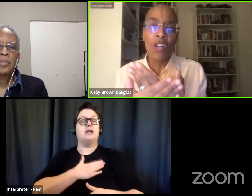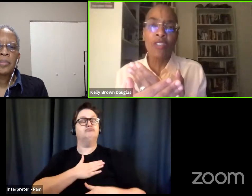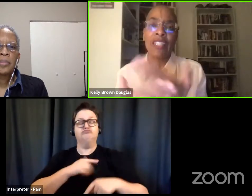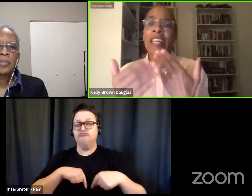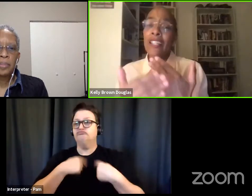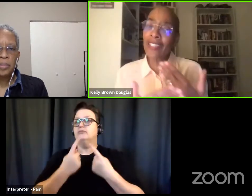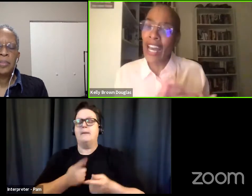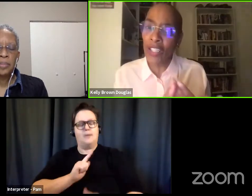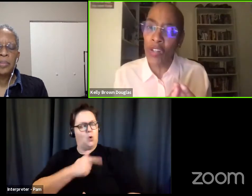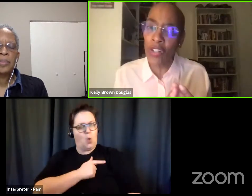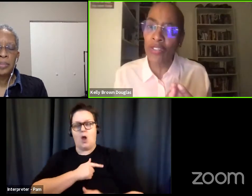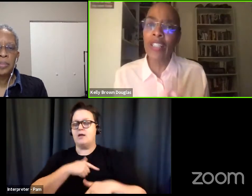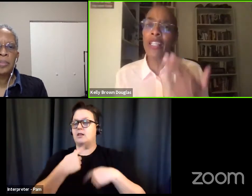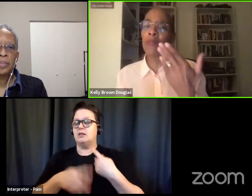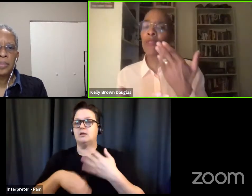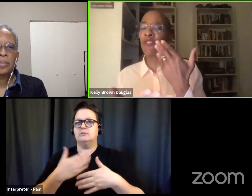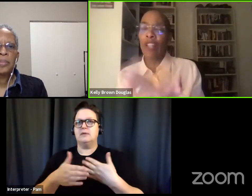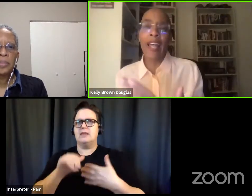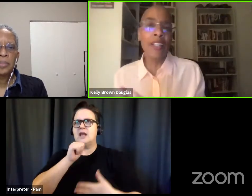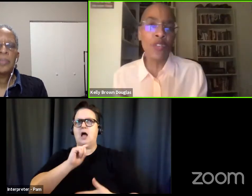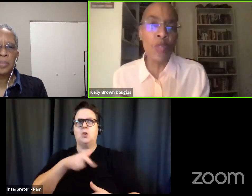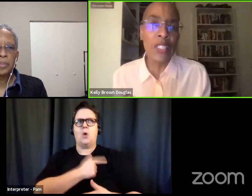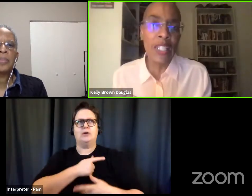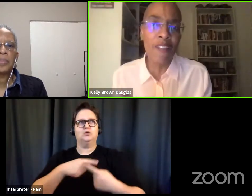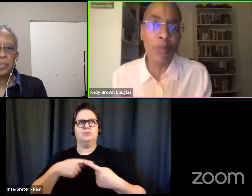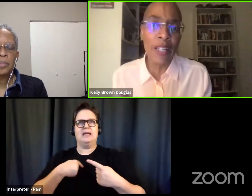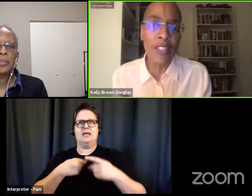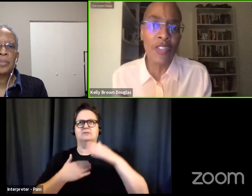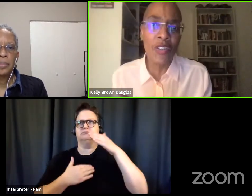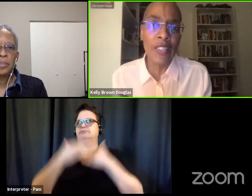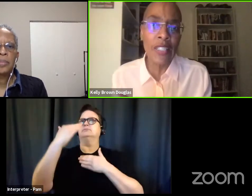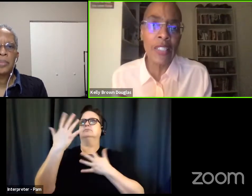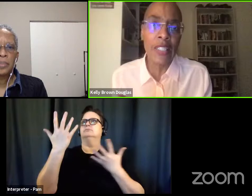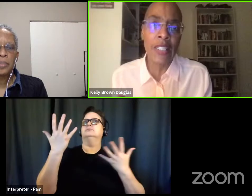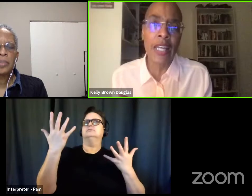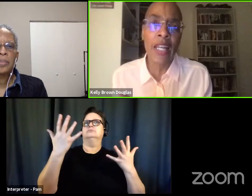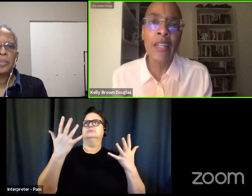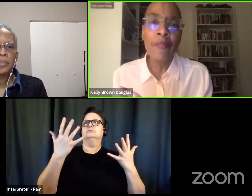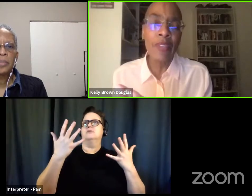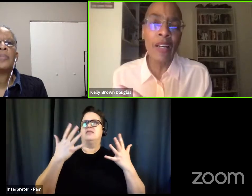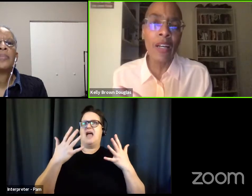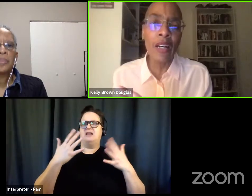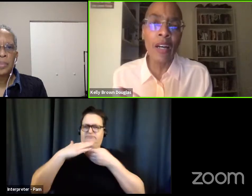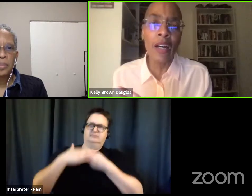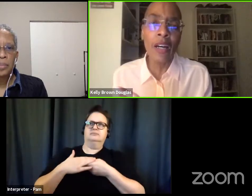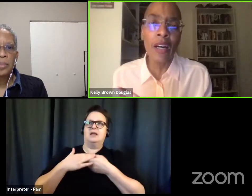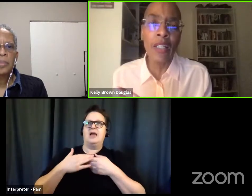their loyalty is not loyal to them. The flag to which they have pledged their allegiance is not